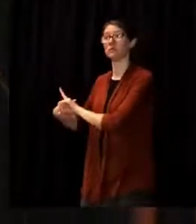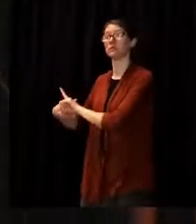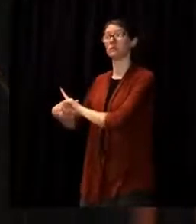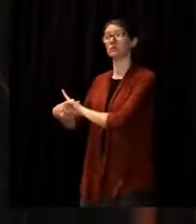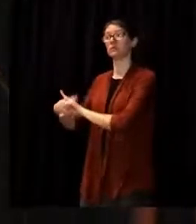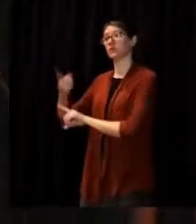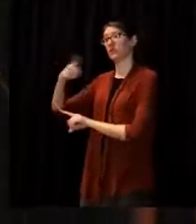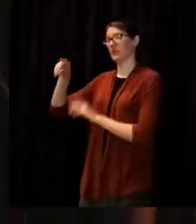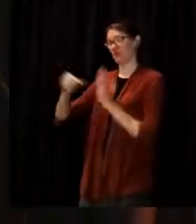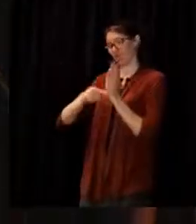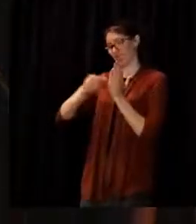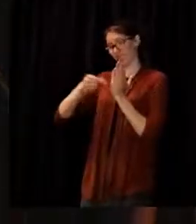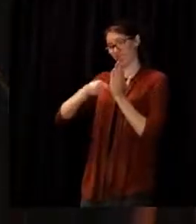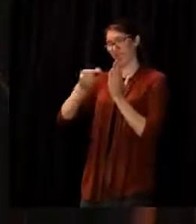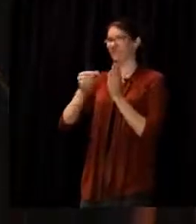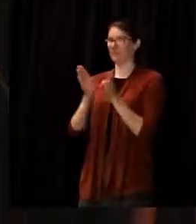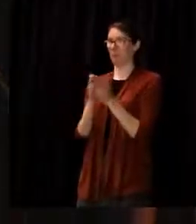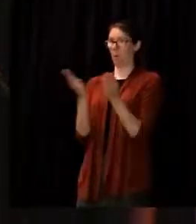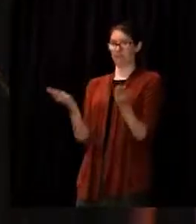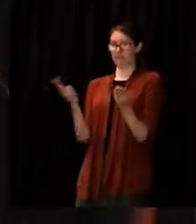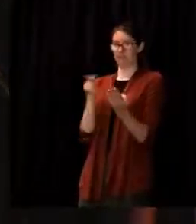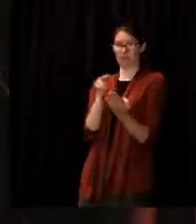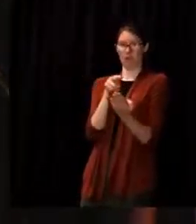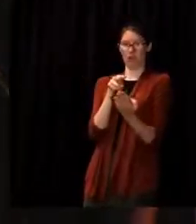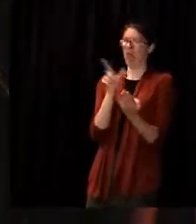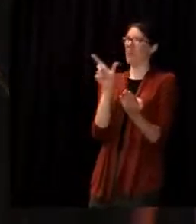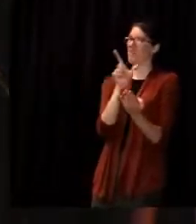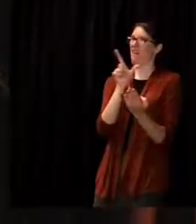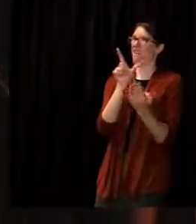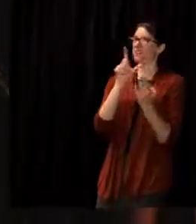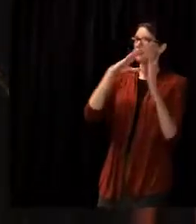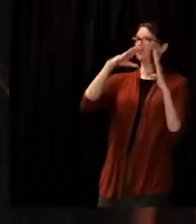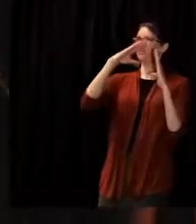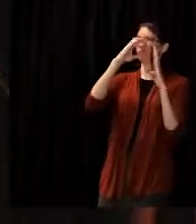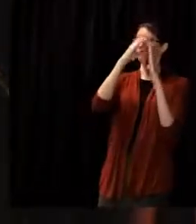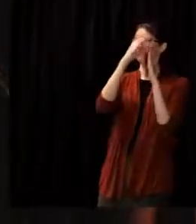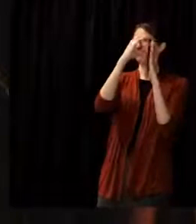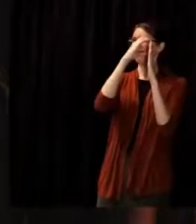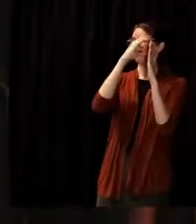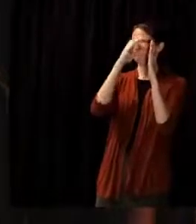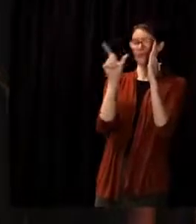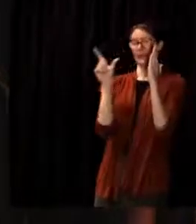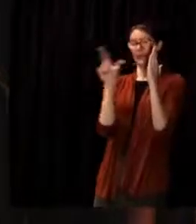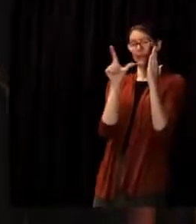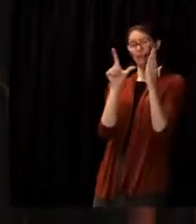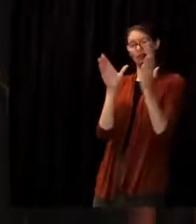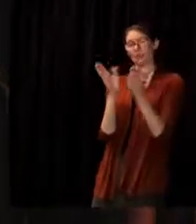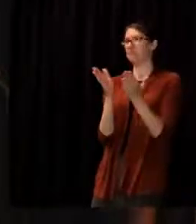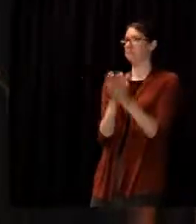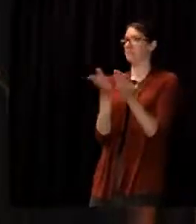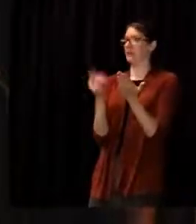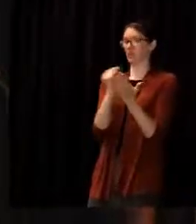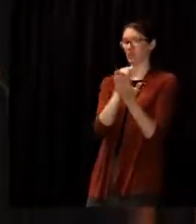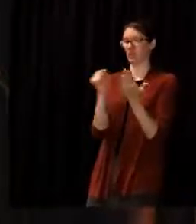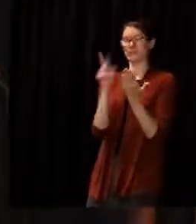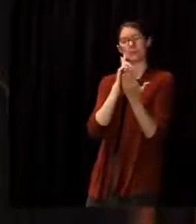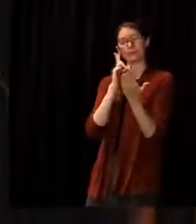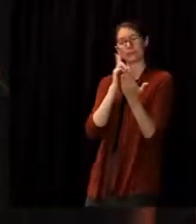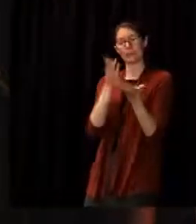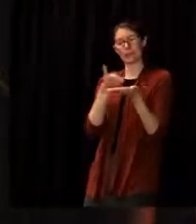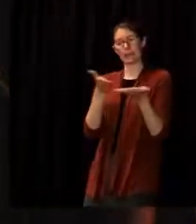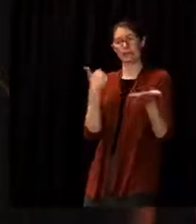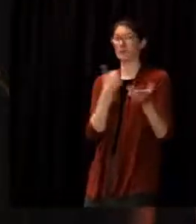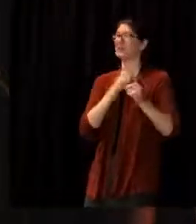got this little handout right here, you can just open it up, and there to the left, in the upper portion of the left, you can see some of the aspects of what it is that